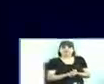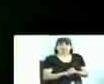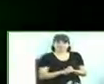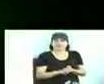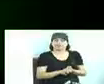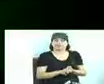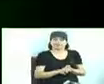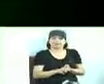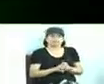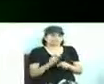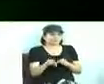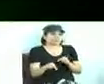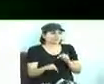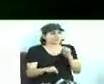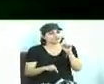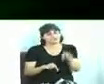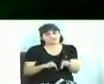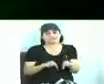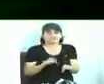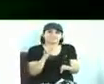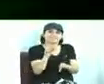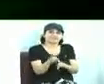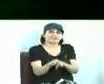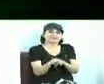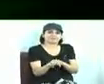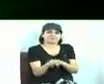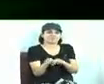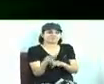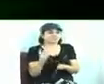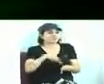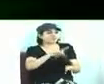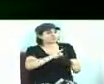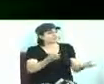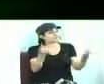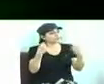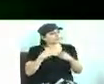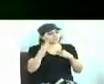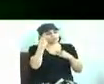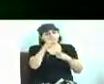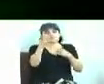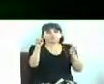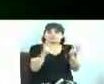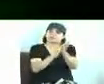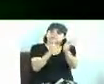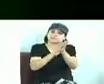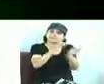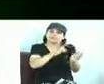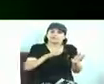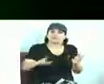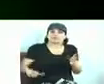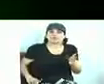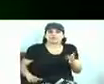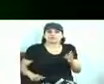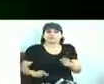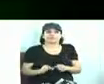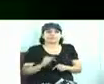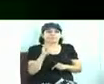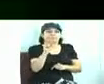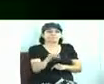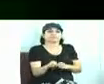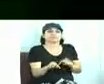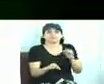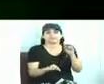again. Step by step, we've come to praise the